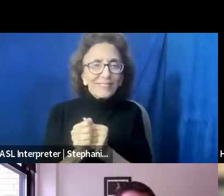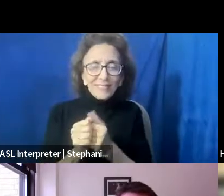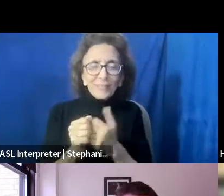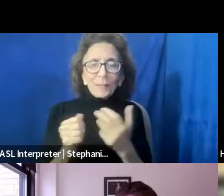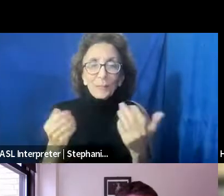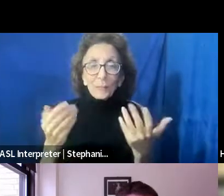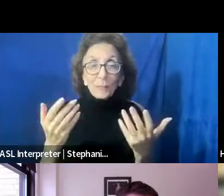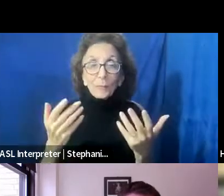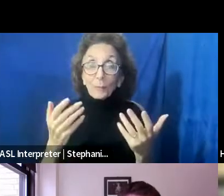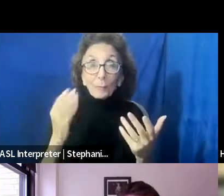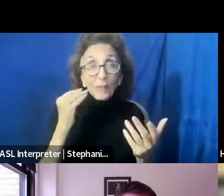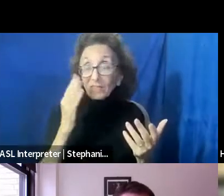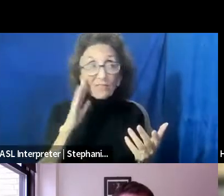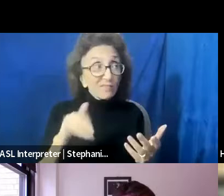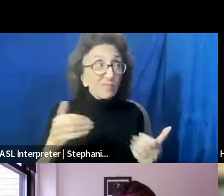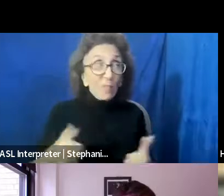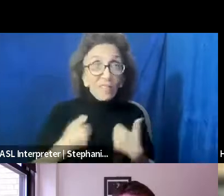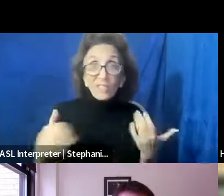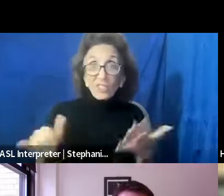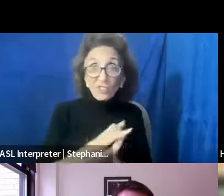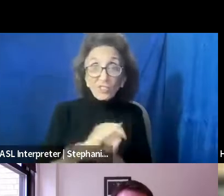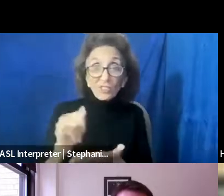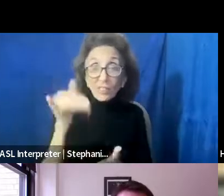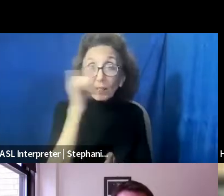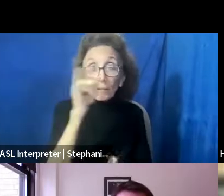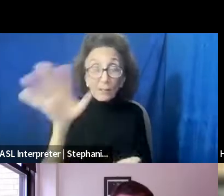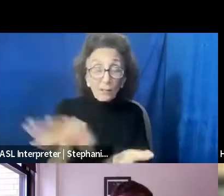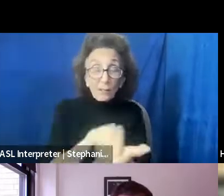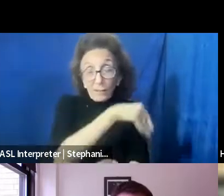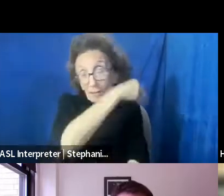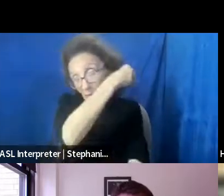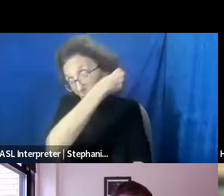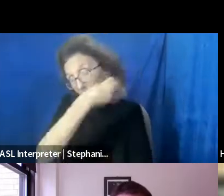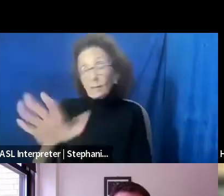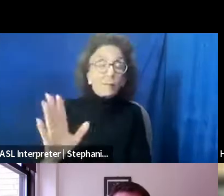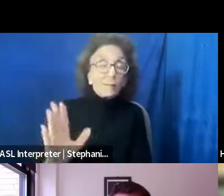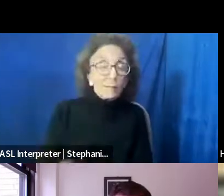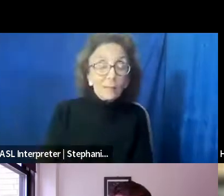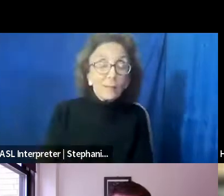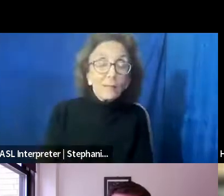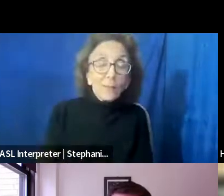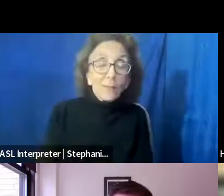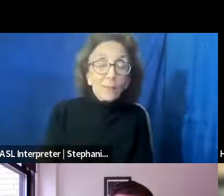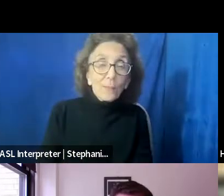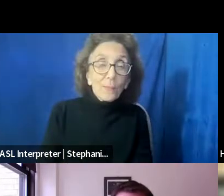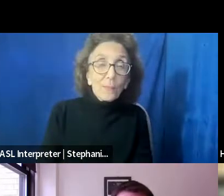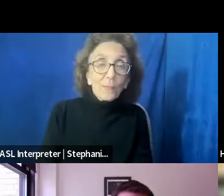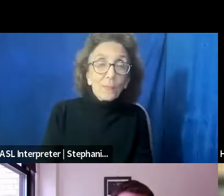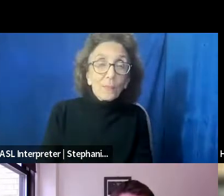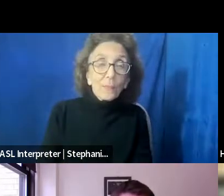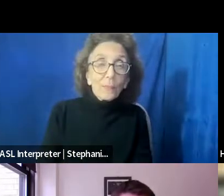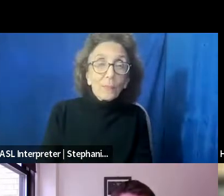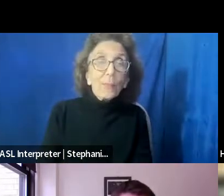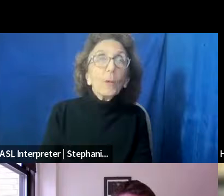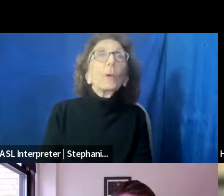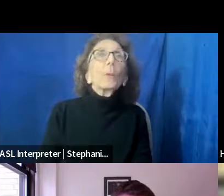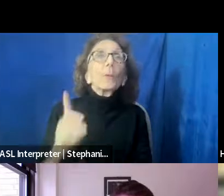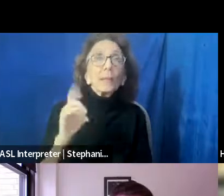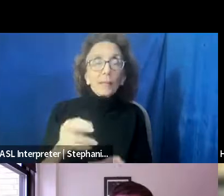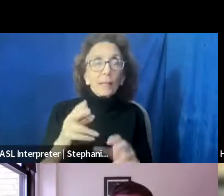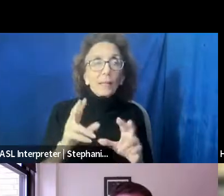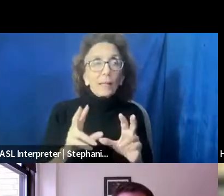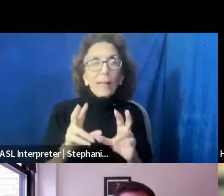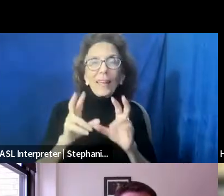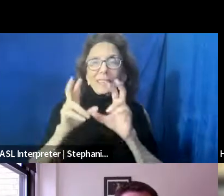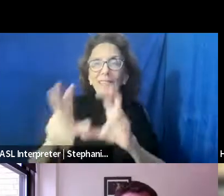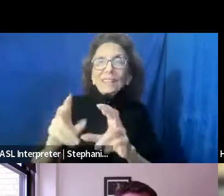we do live in New York, where the cost of living is so high, and I think we have made these investments into compensation,